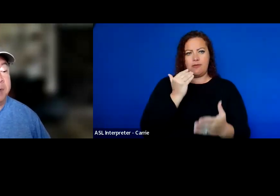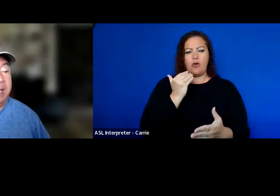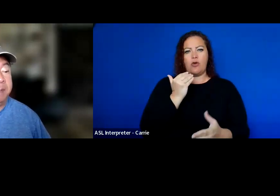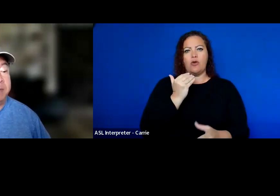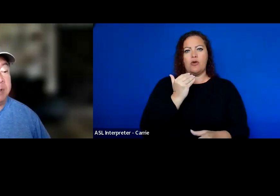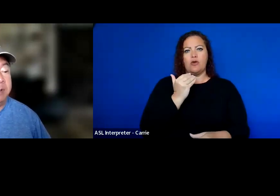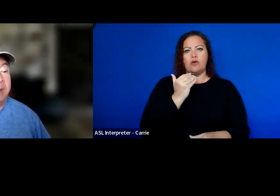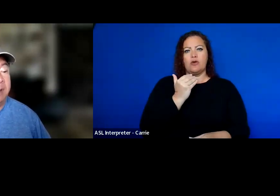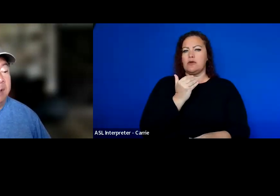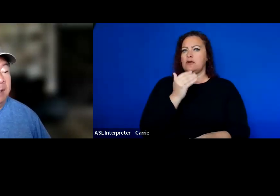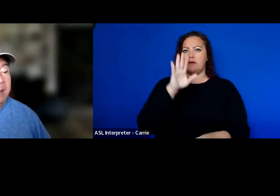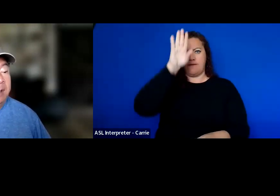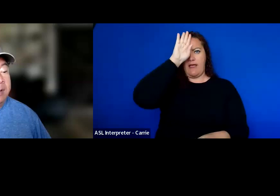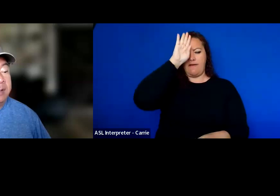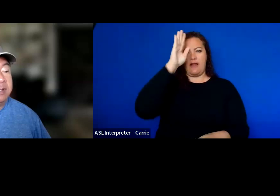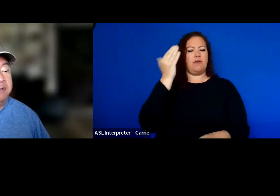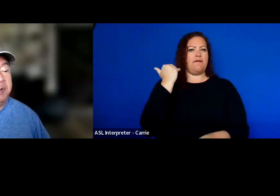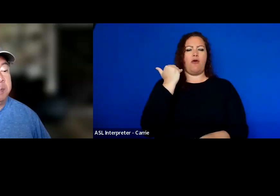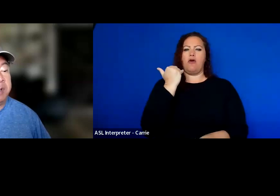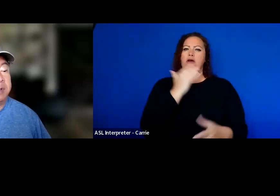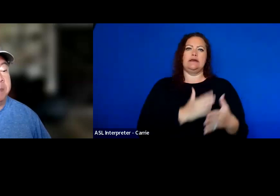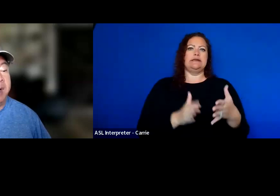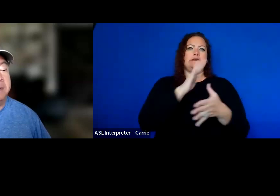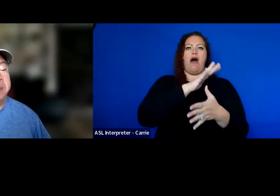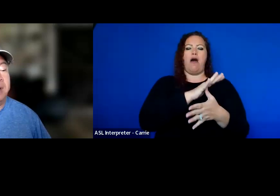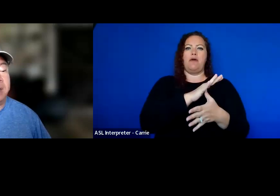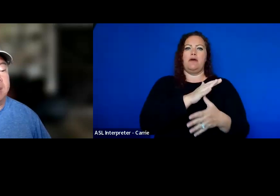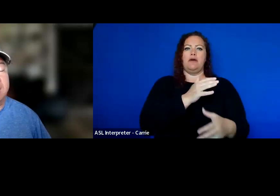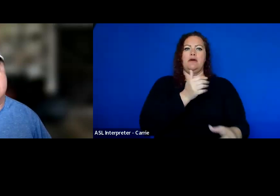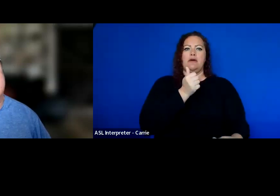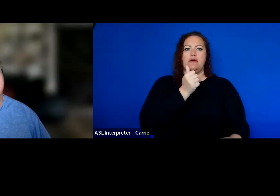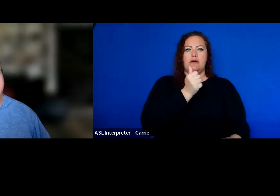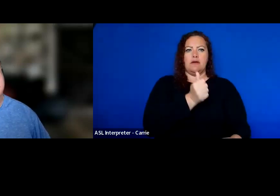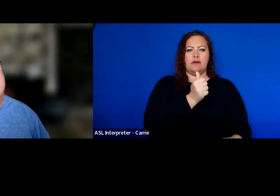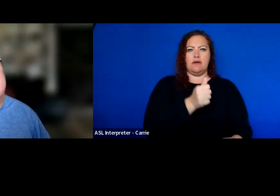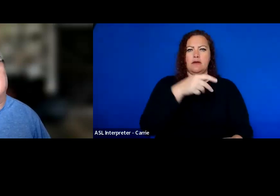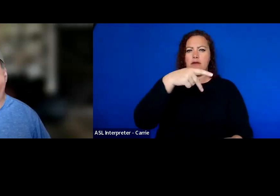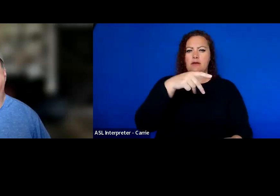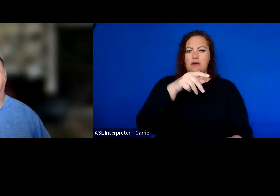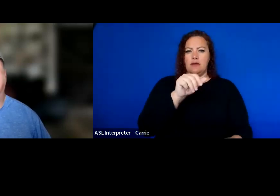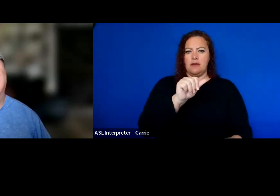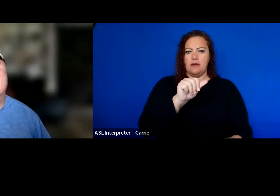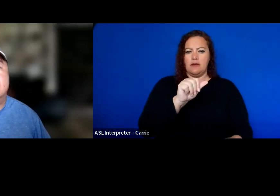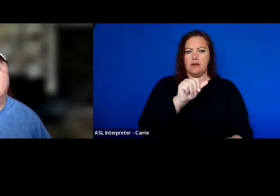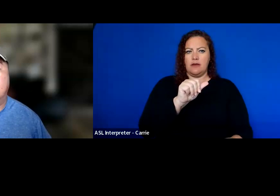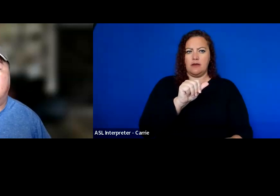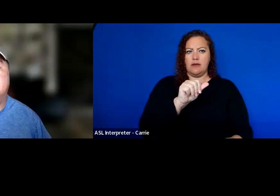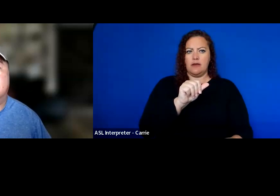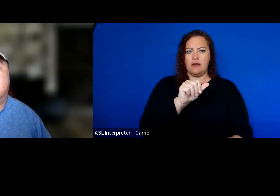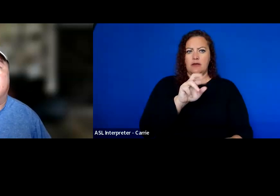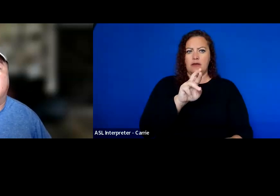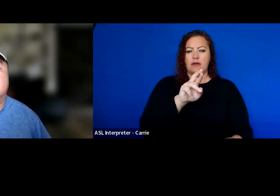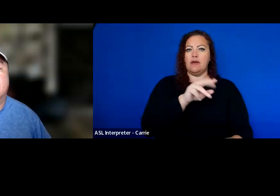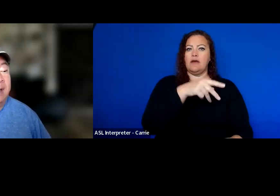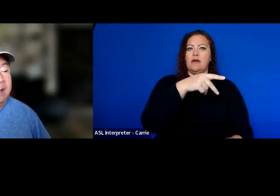firefighter, top of the game. Absolutely. Self-finished because of parabelly. Oh, yes, the parabelly. You should see the quad